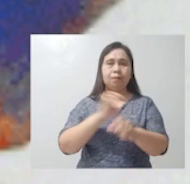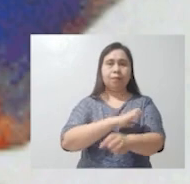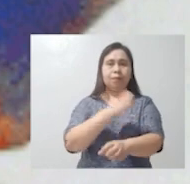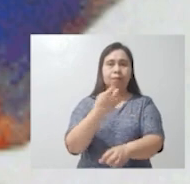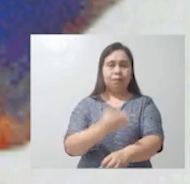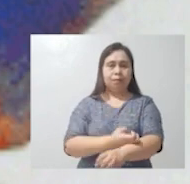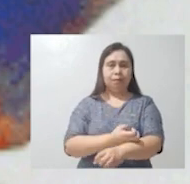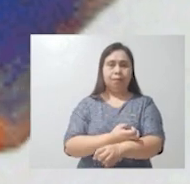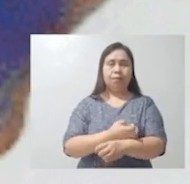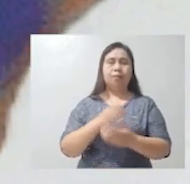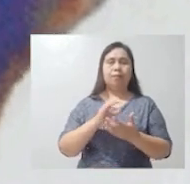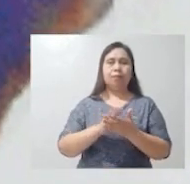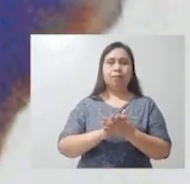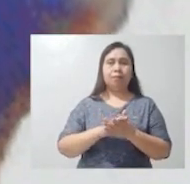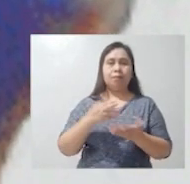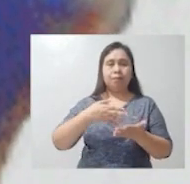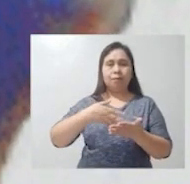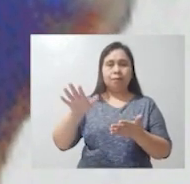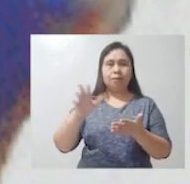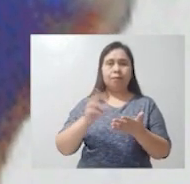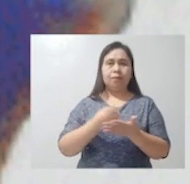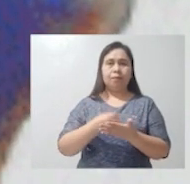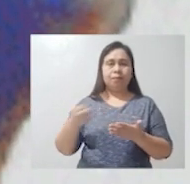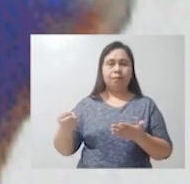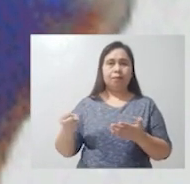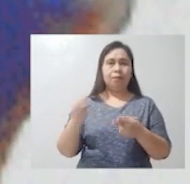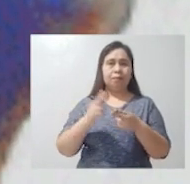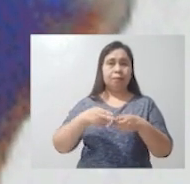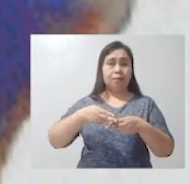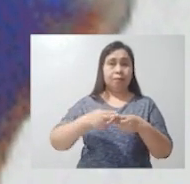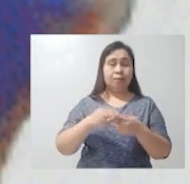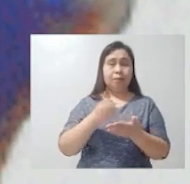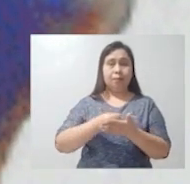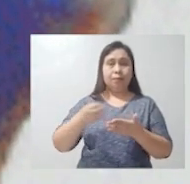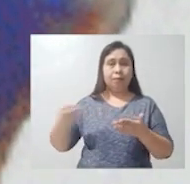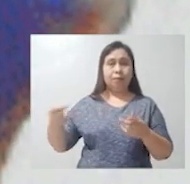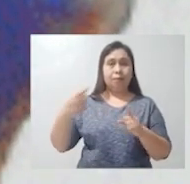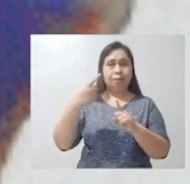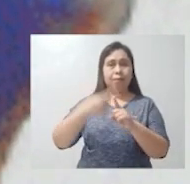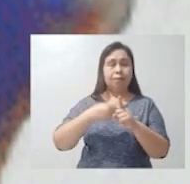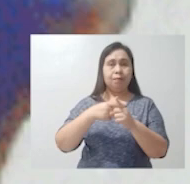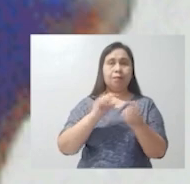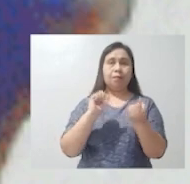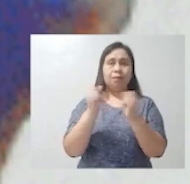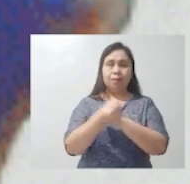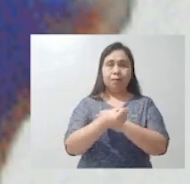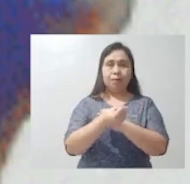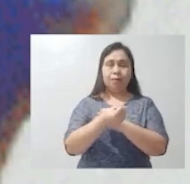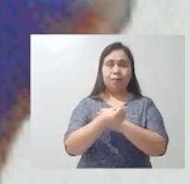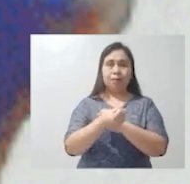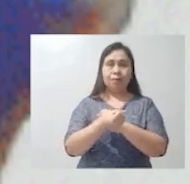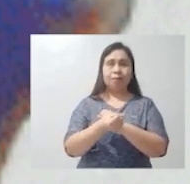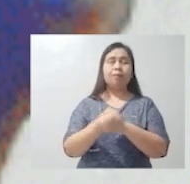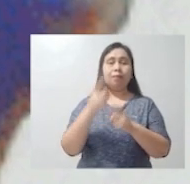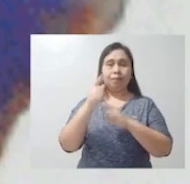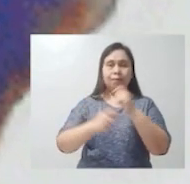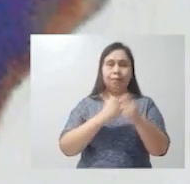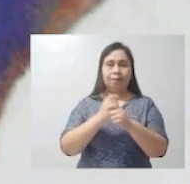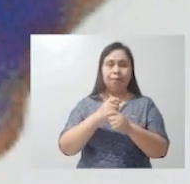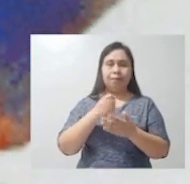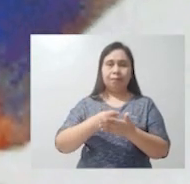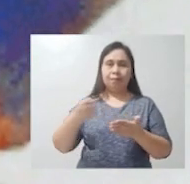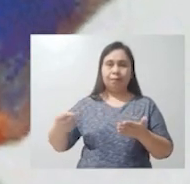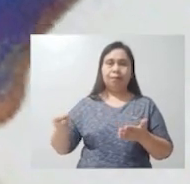or released by the substance: the mass of substance, the temperature change, the type of substance.